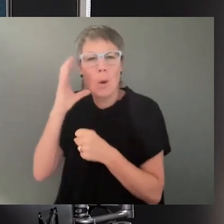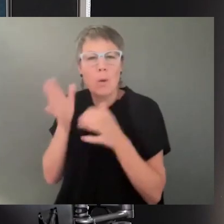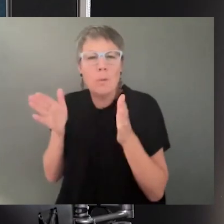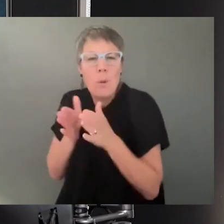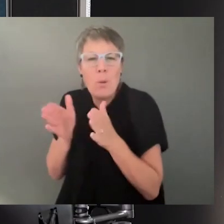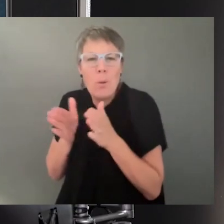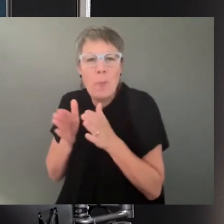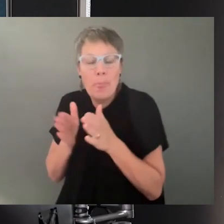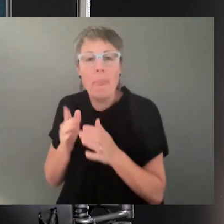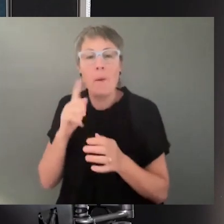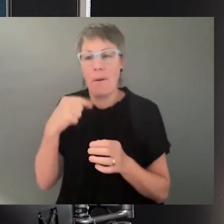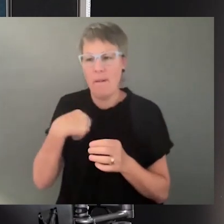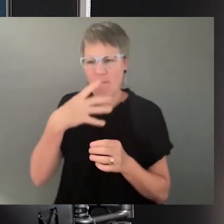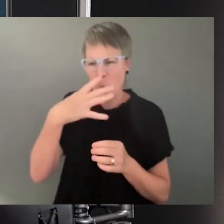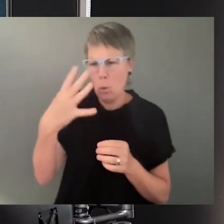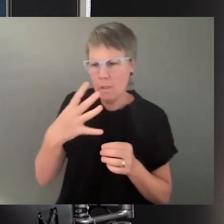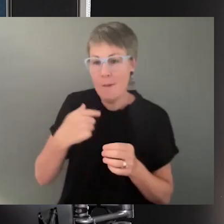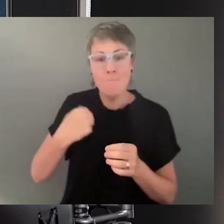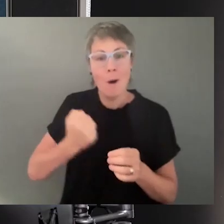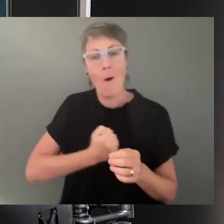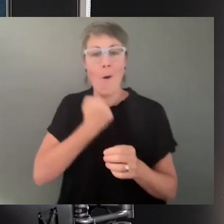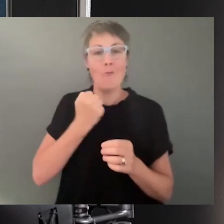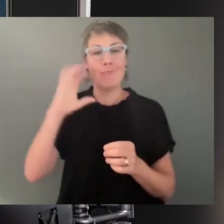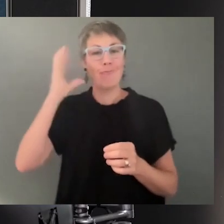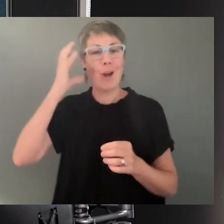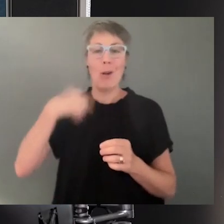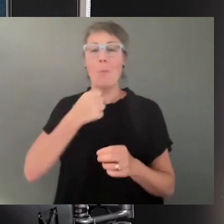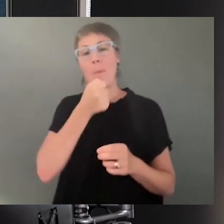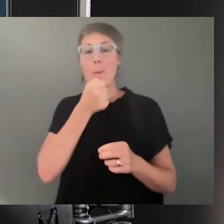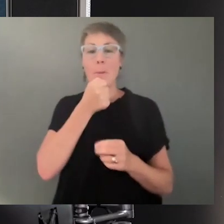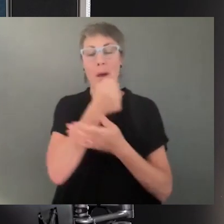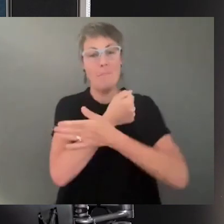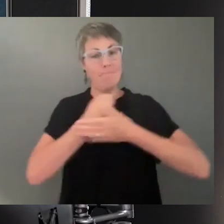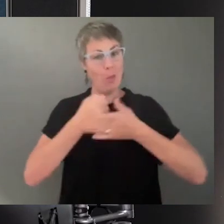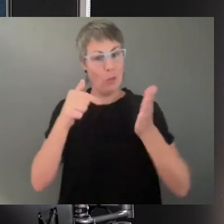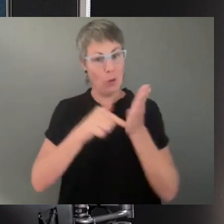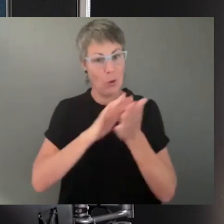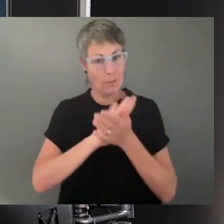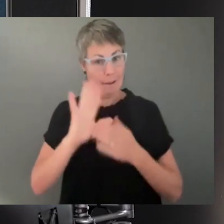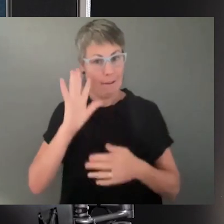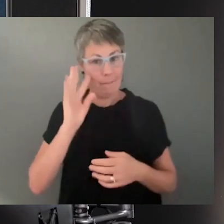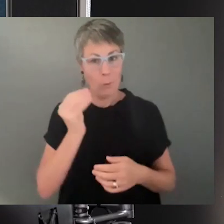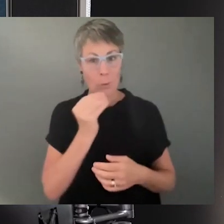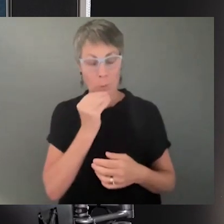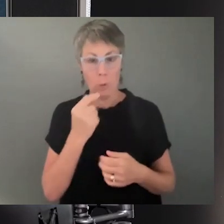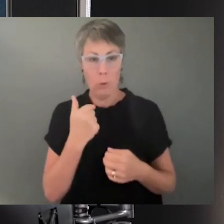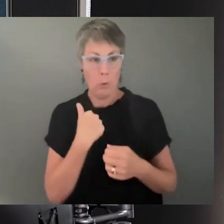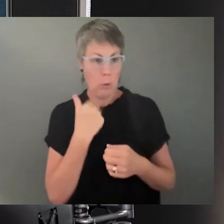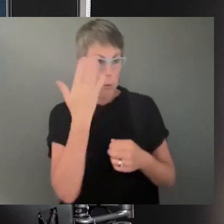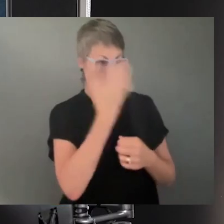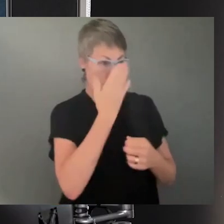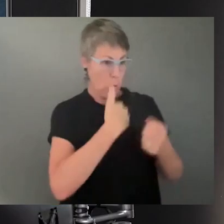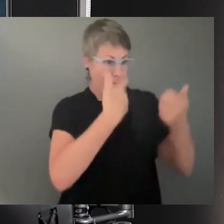I was about 15 or 14. I hosted my own radio program, and it was a Thursday afternoon every week. I